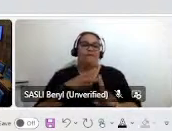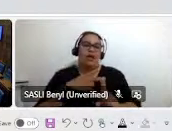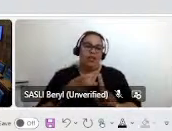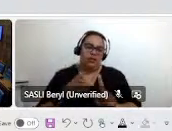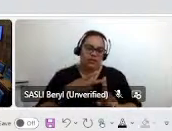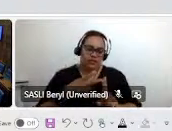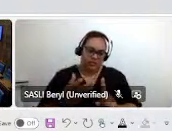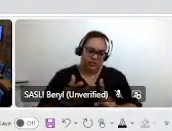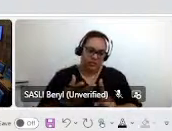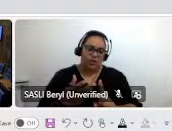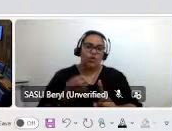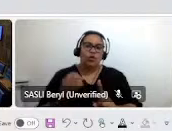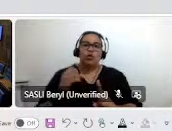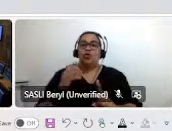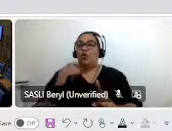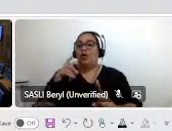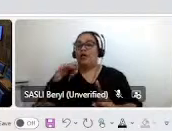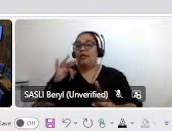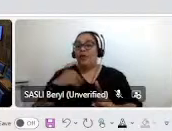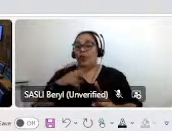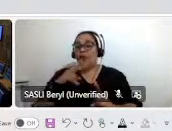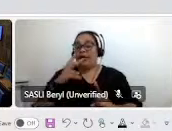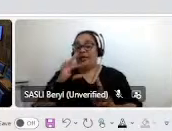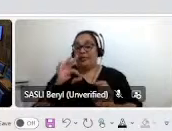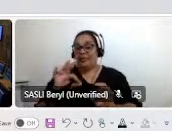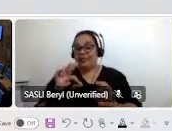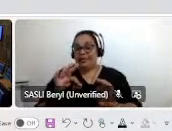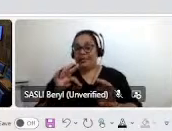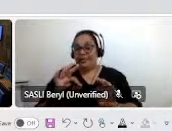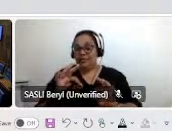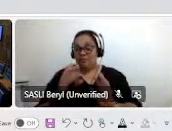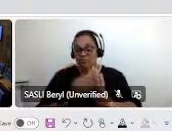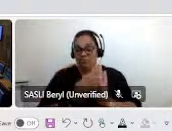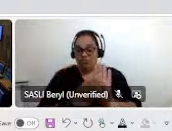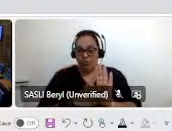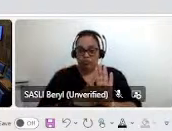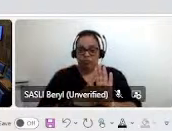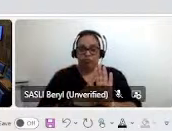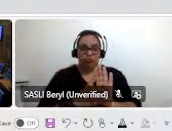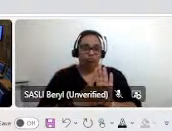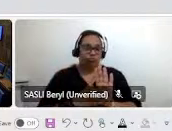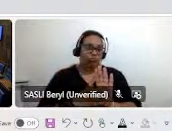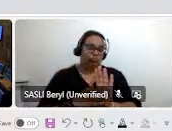violence. Should we formulate that as the